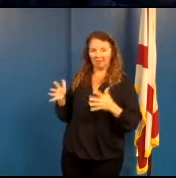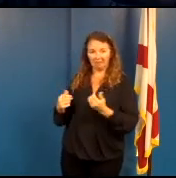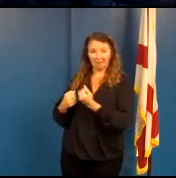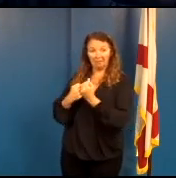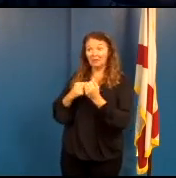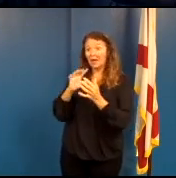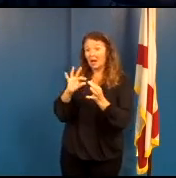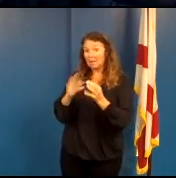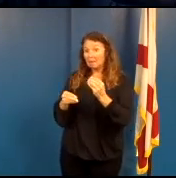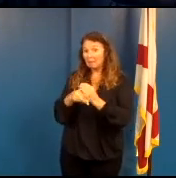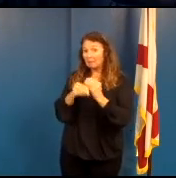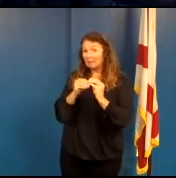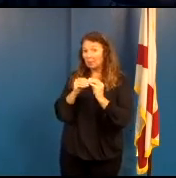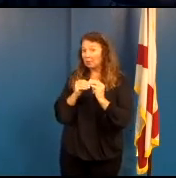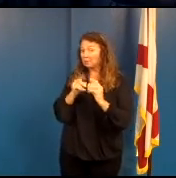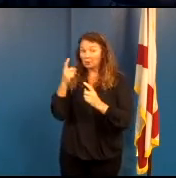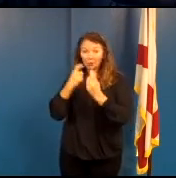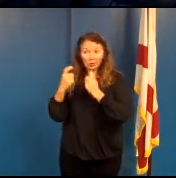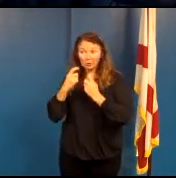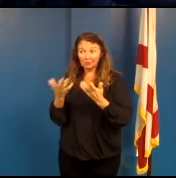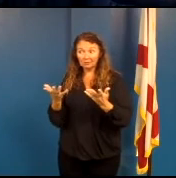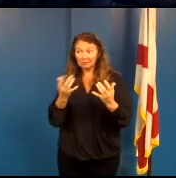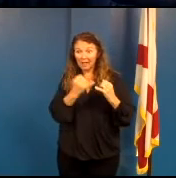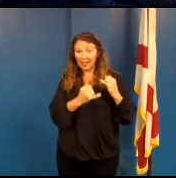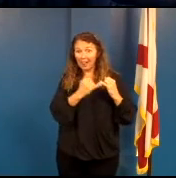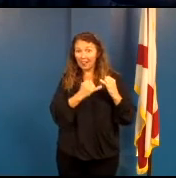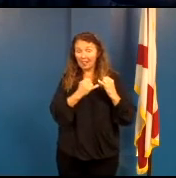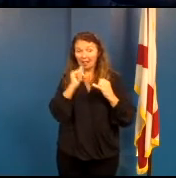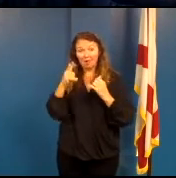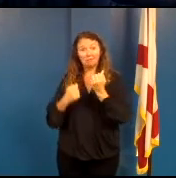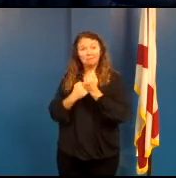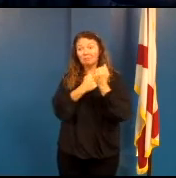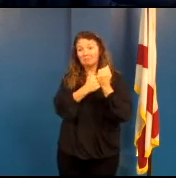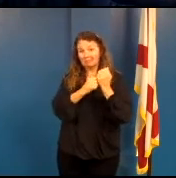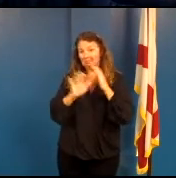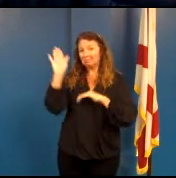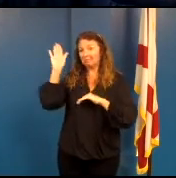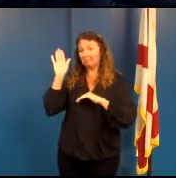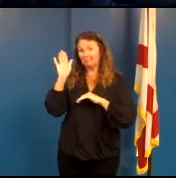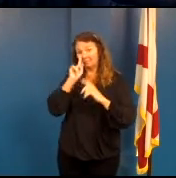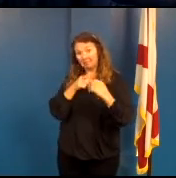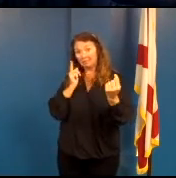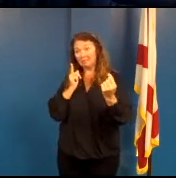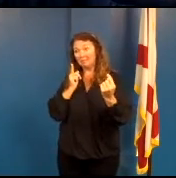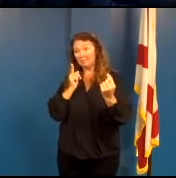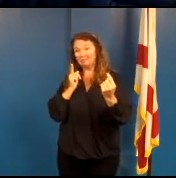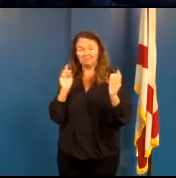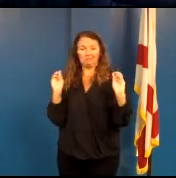Any other comments, questions? All in favor? Aye. Aye. Any